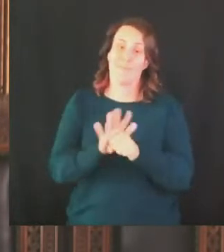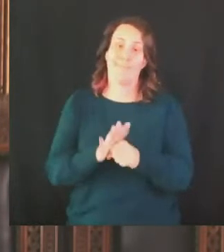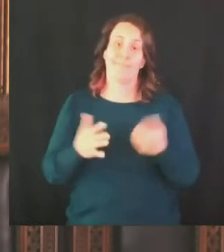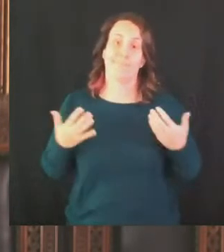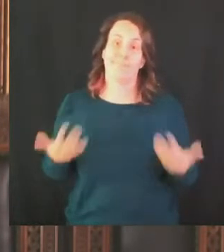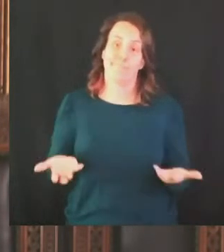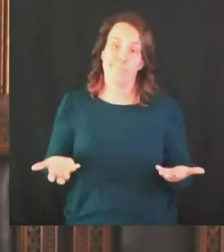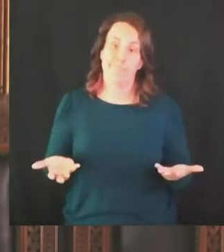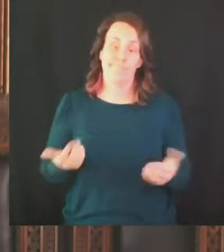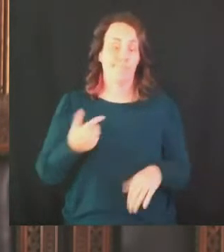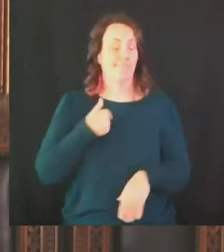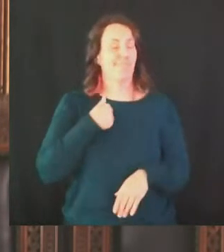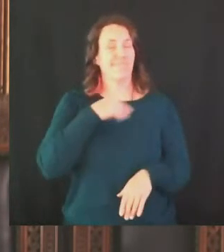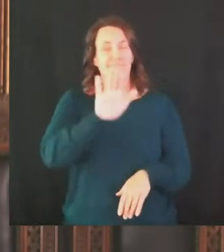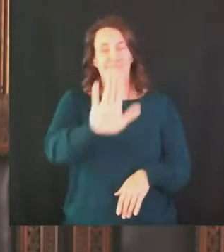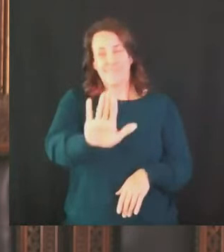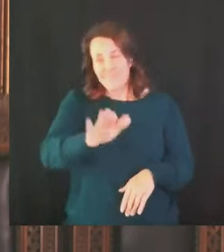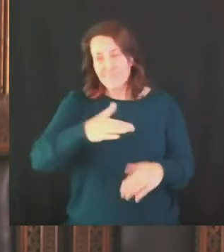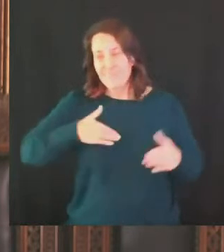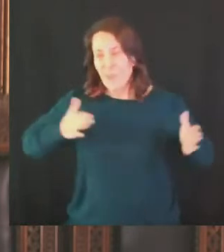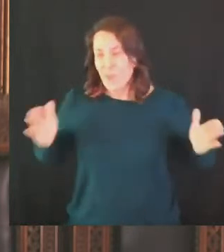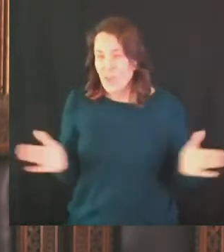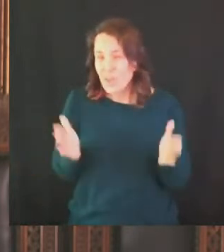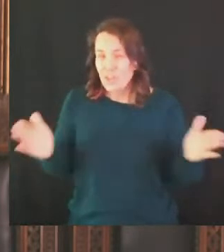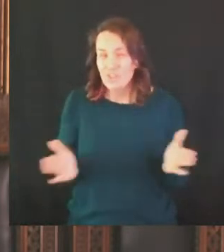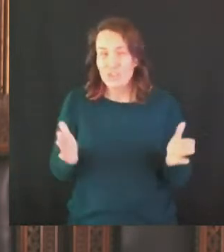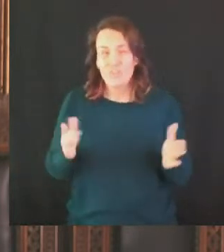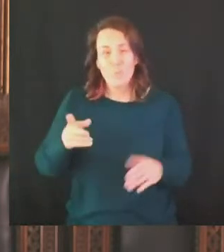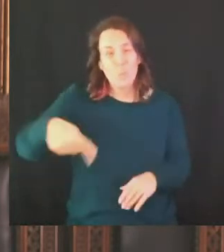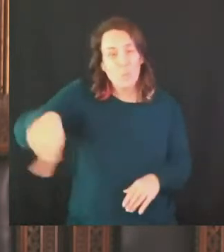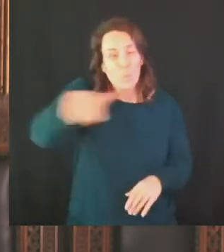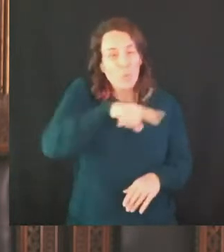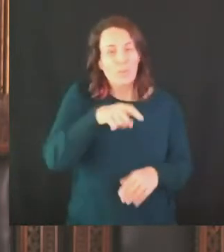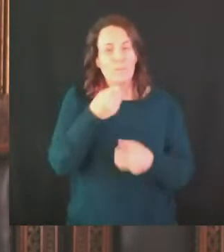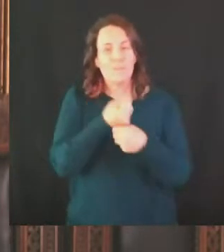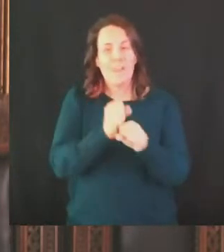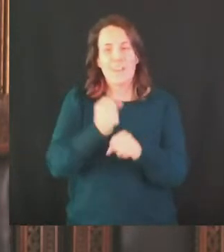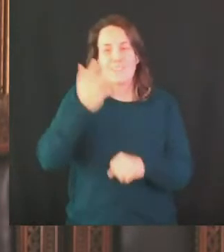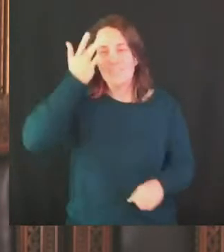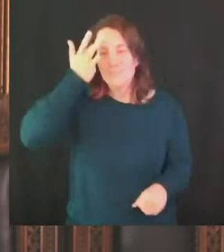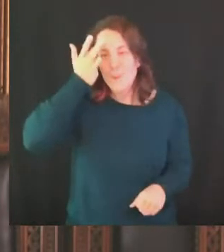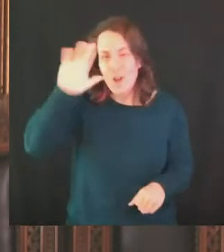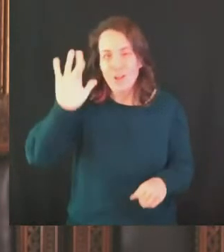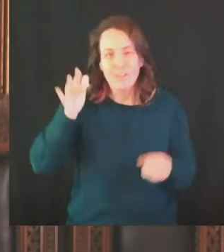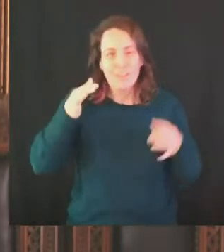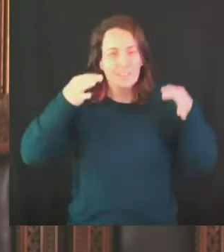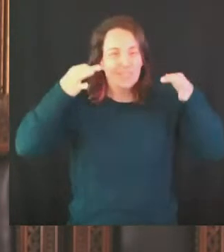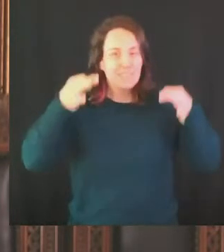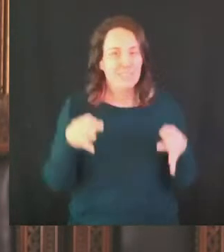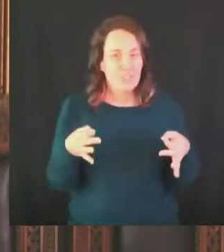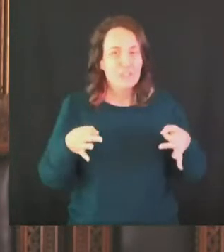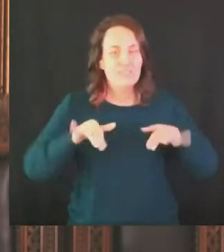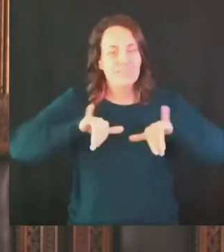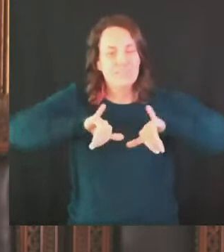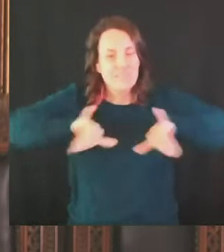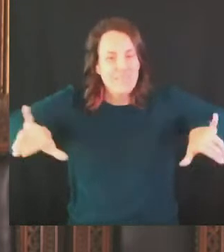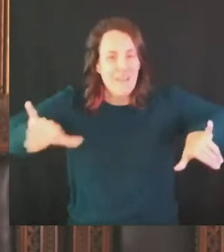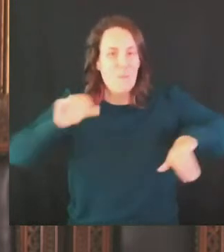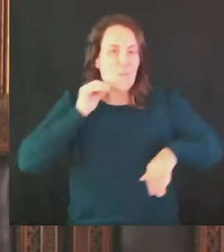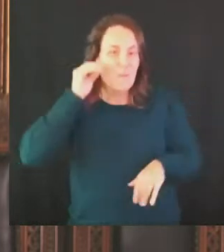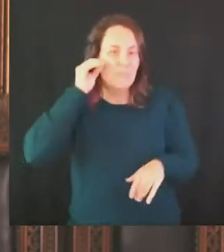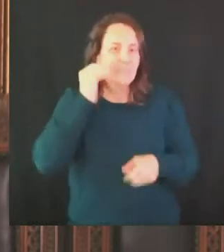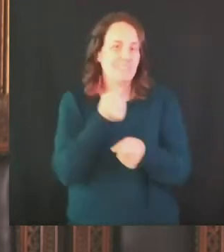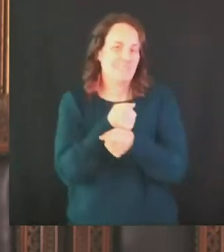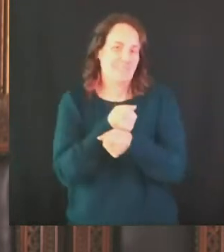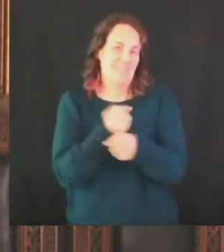all of this is around individual responsibility, every single piece of it, whether it's related to our order or related to